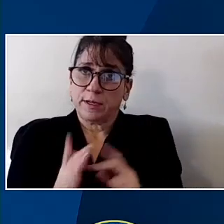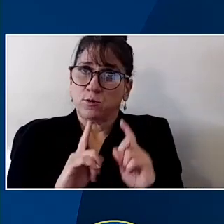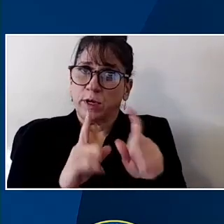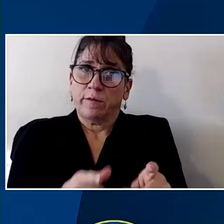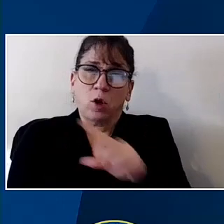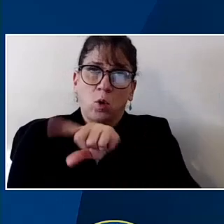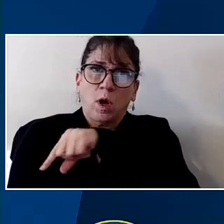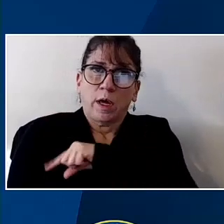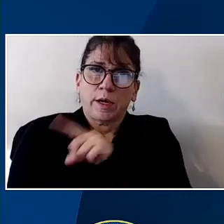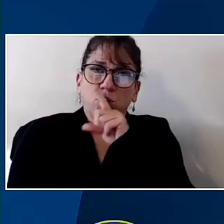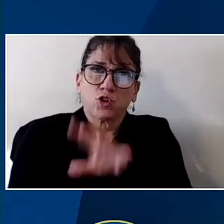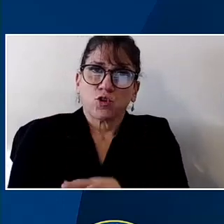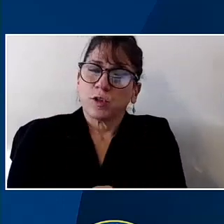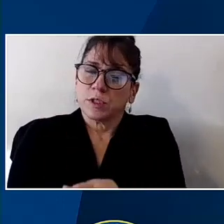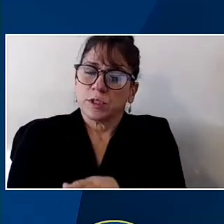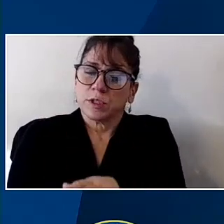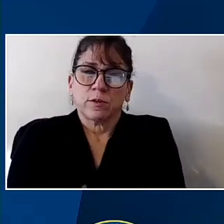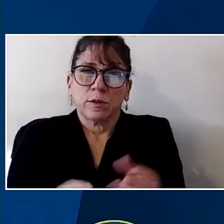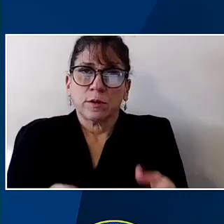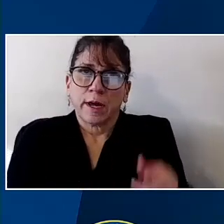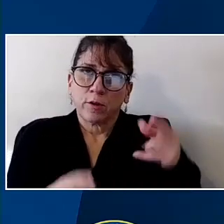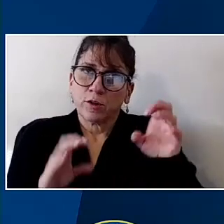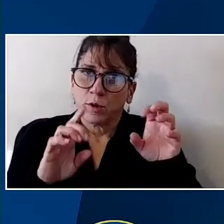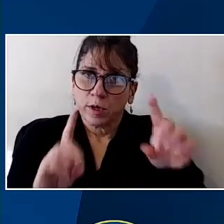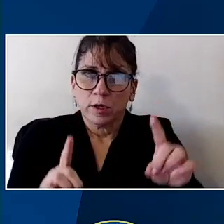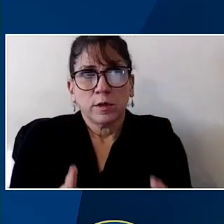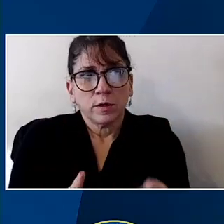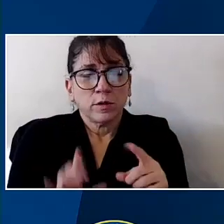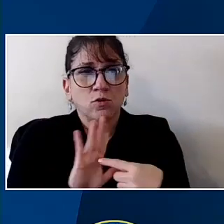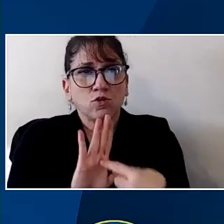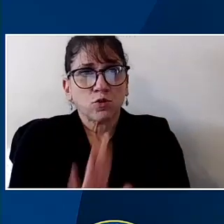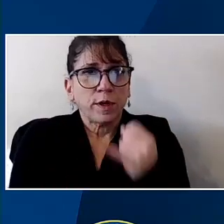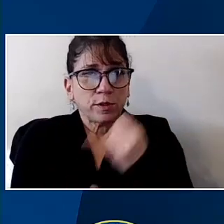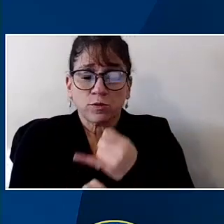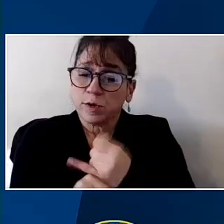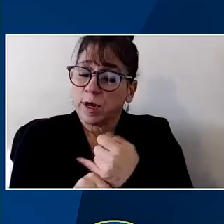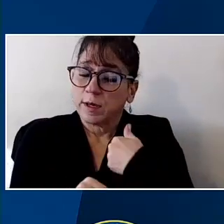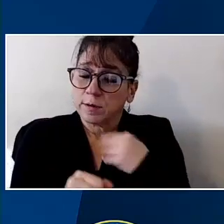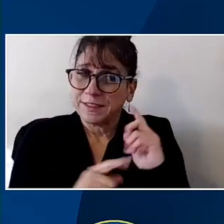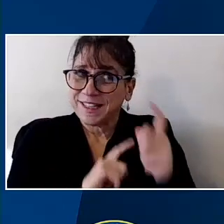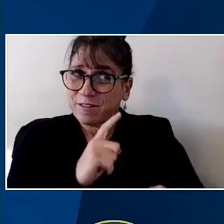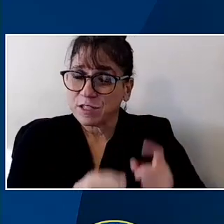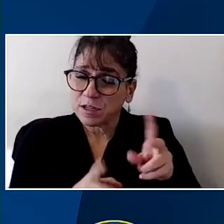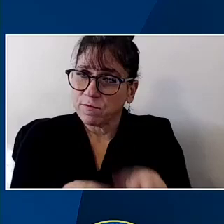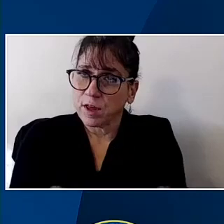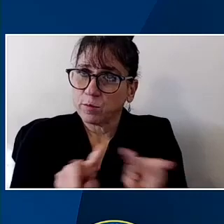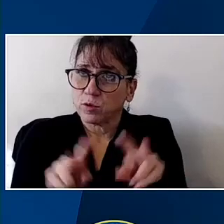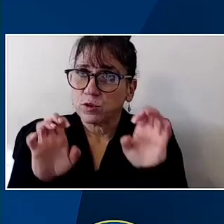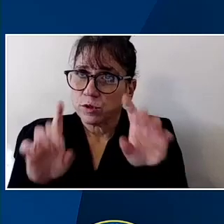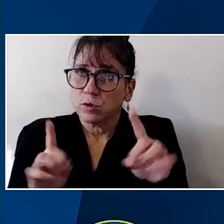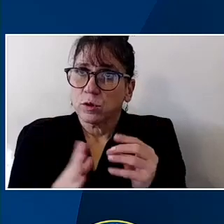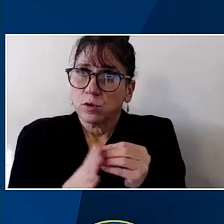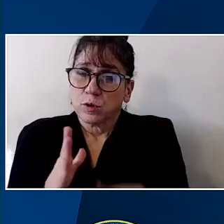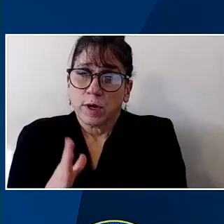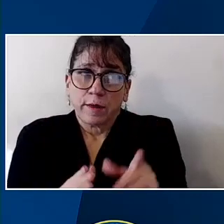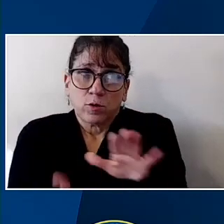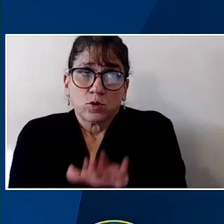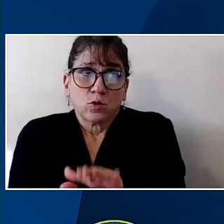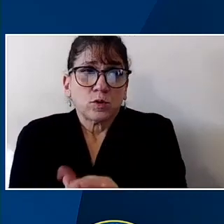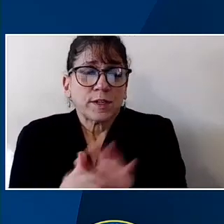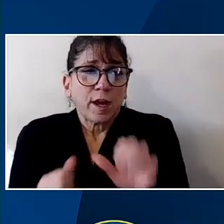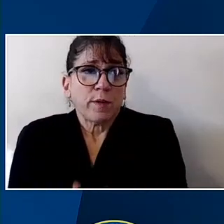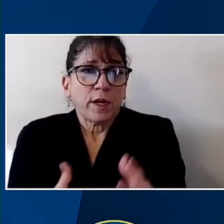for higher education, signaling that an institution provides a valuable education to students and that schools can be trusted to use taxpayer